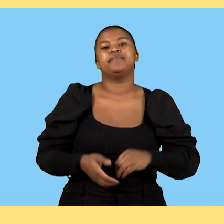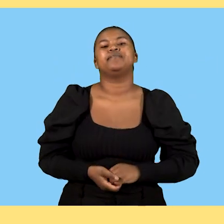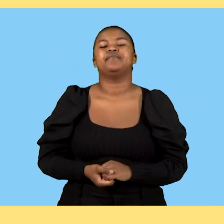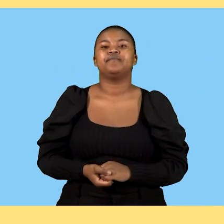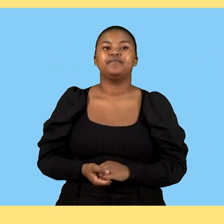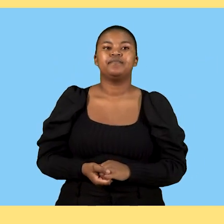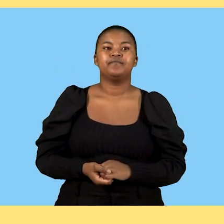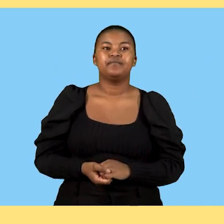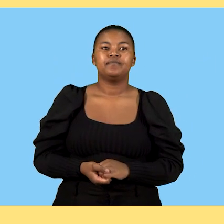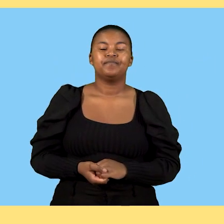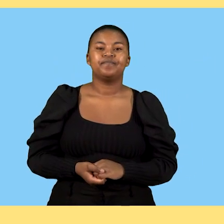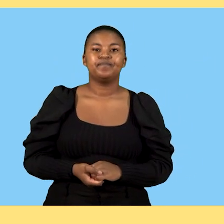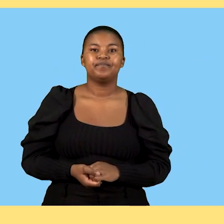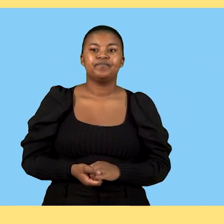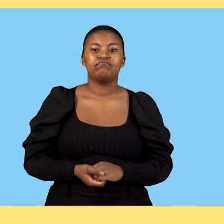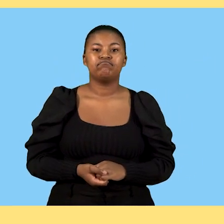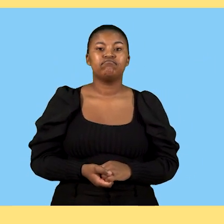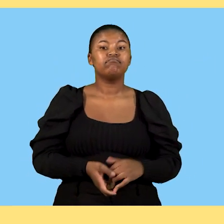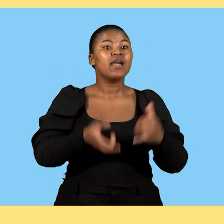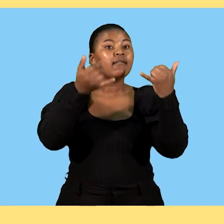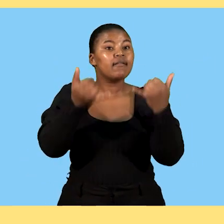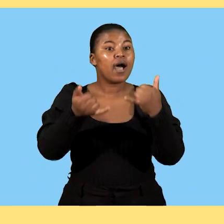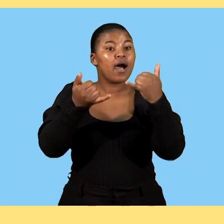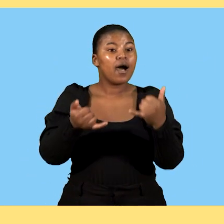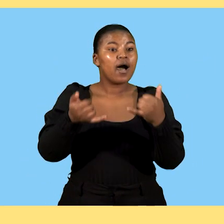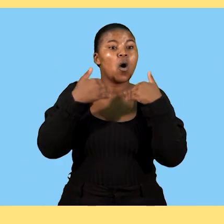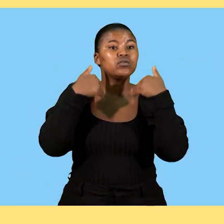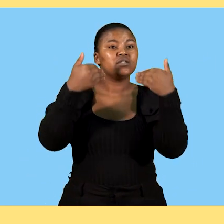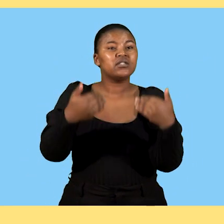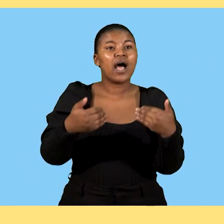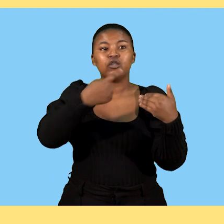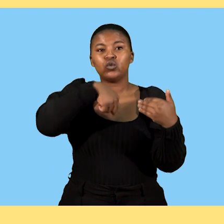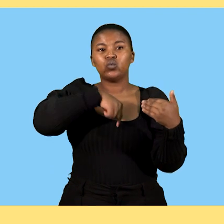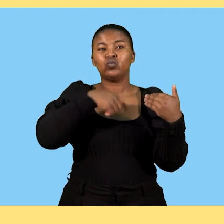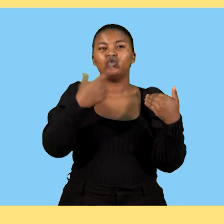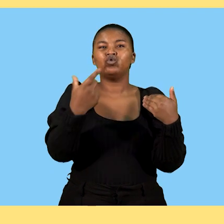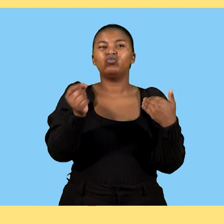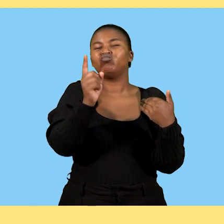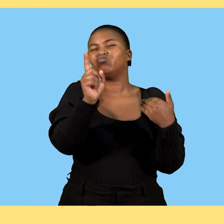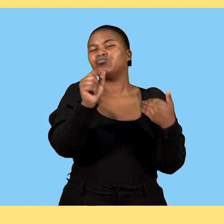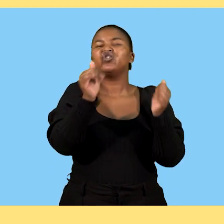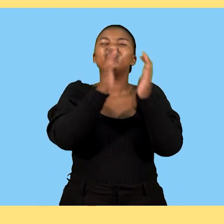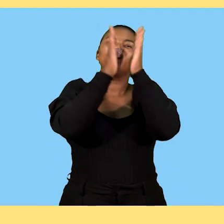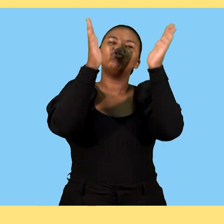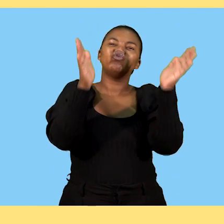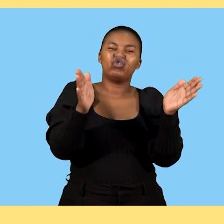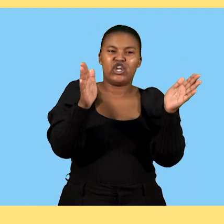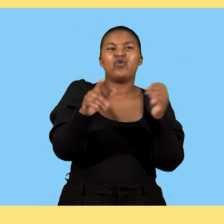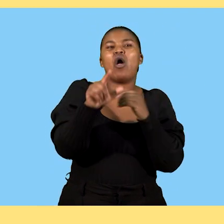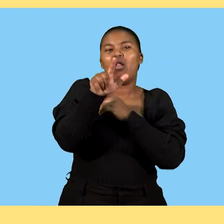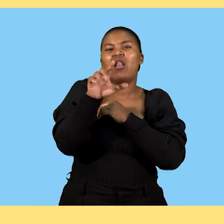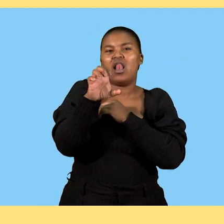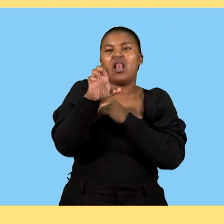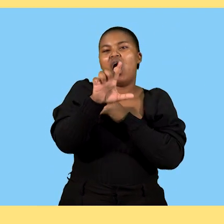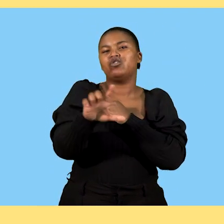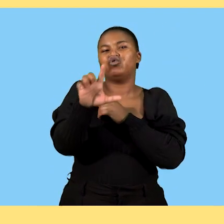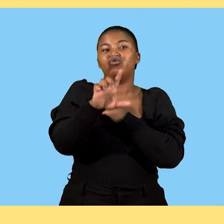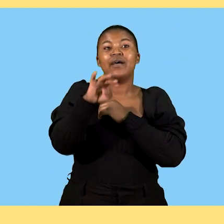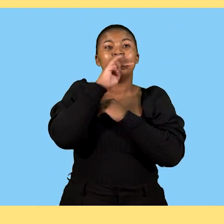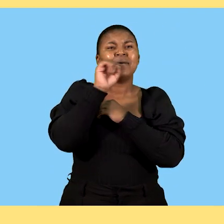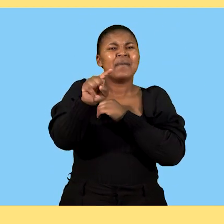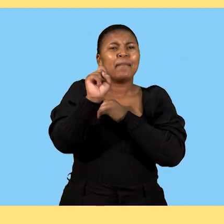recovered. We will now begin to record in the general ledger. And the first account